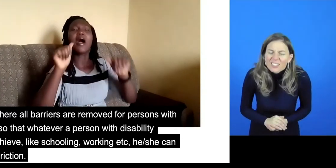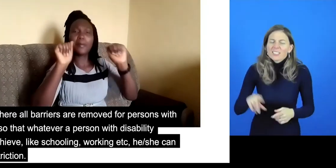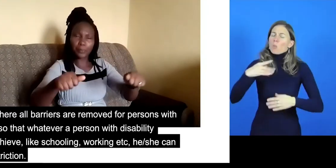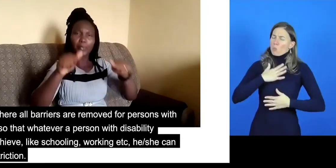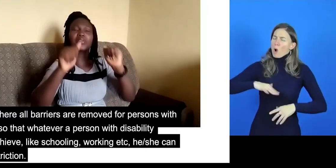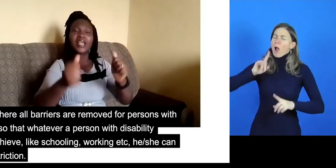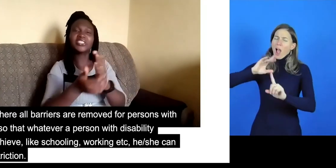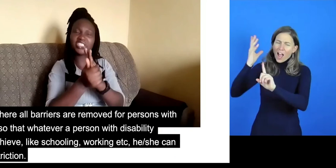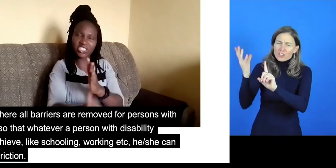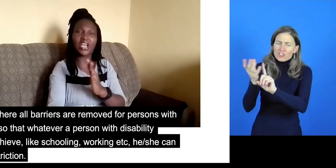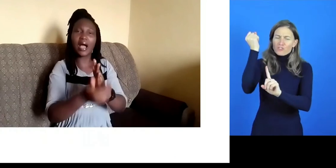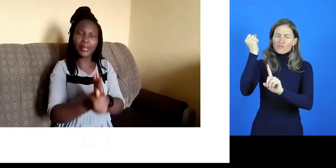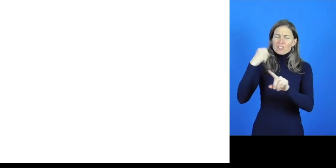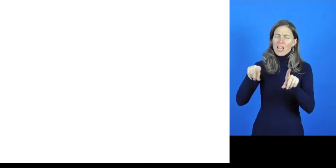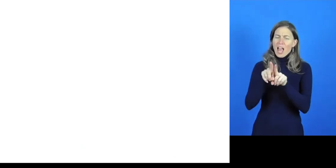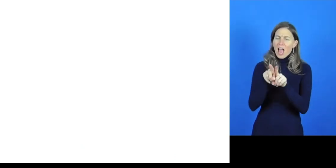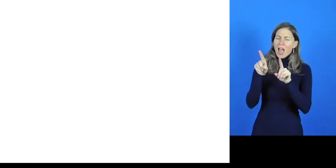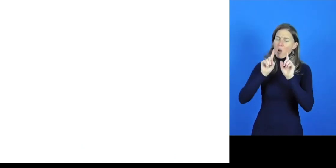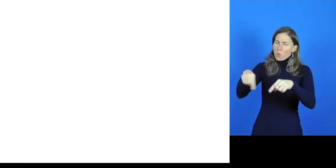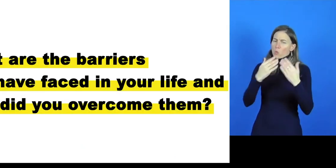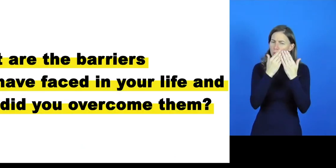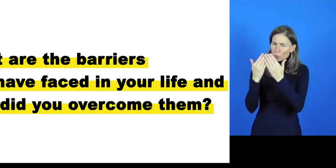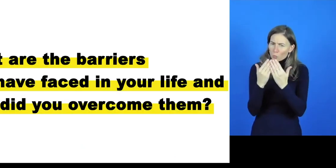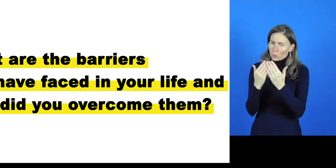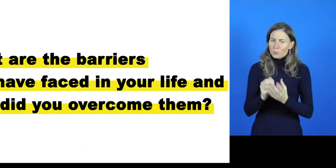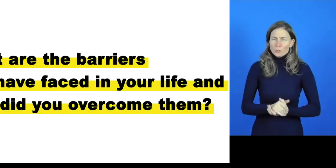their potential ability.